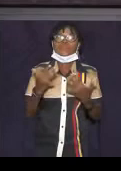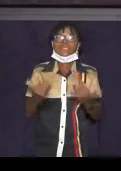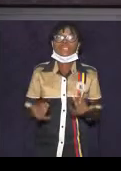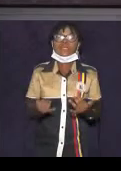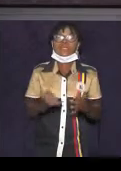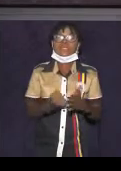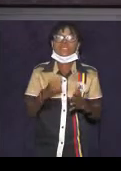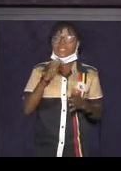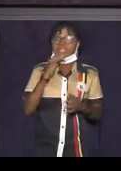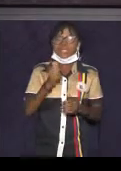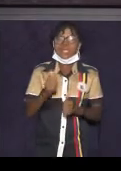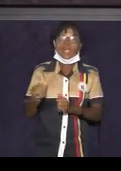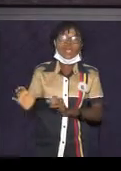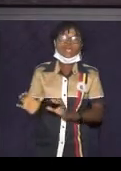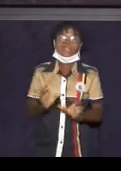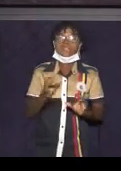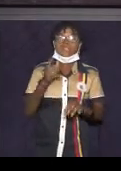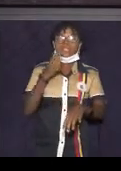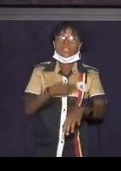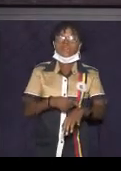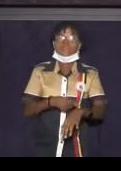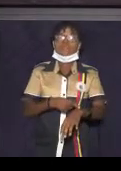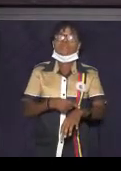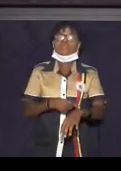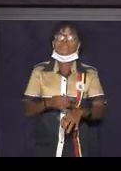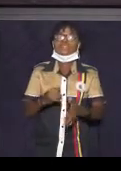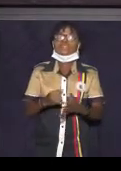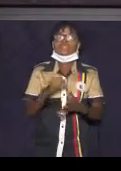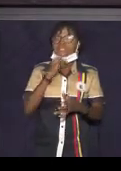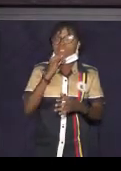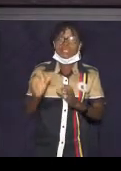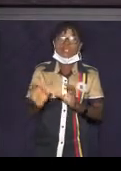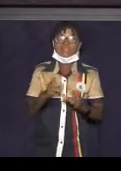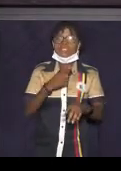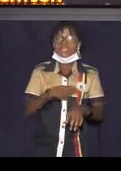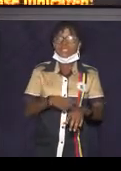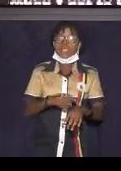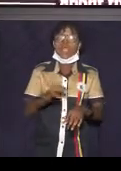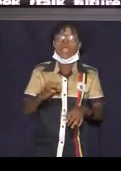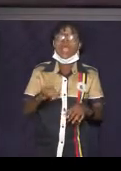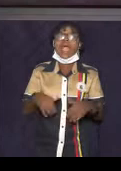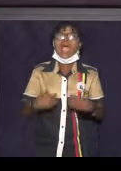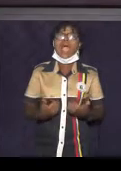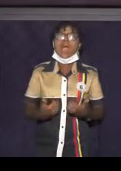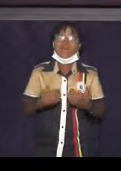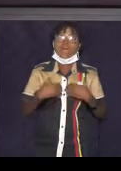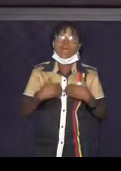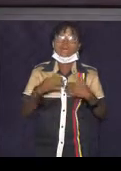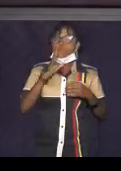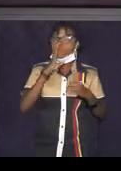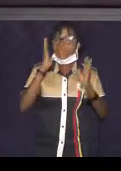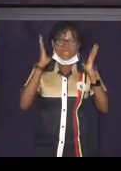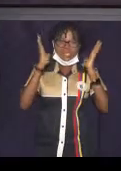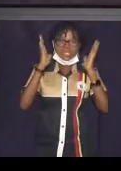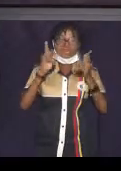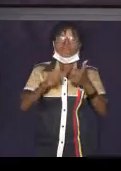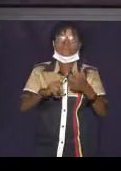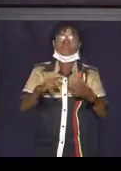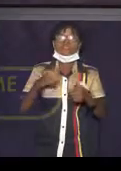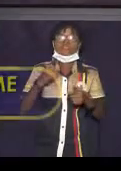Now it is activity time. It is activity time. How attentive have you been in the course of this